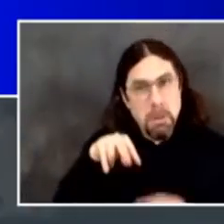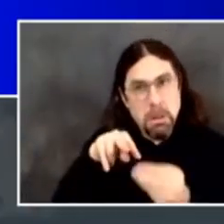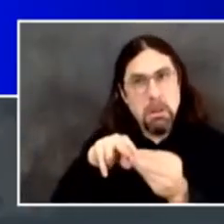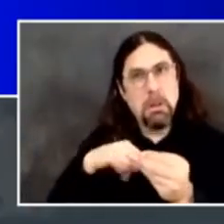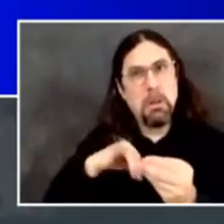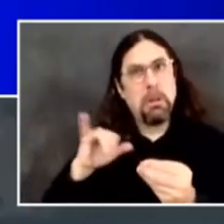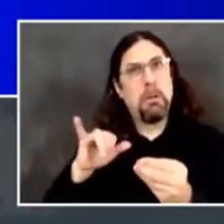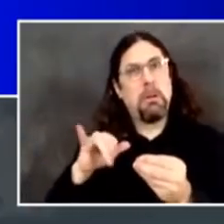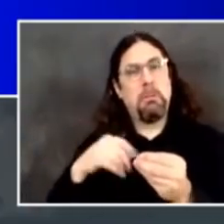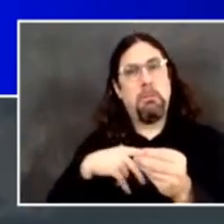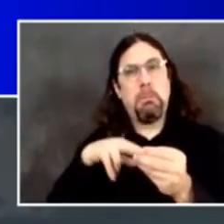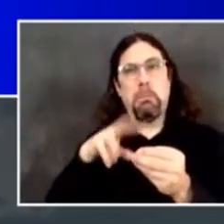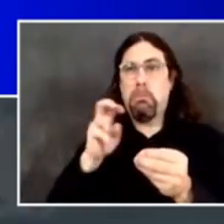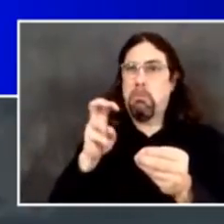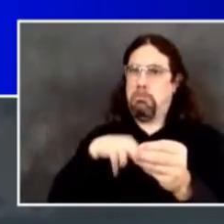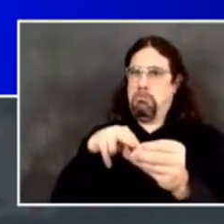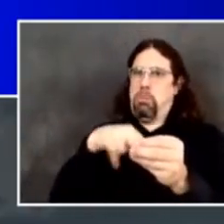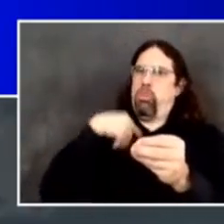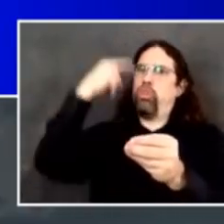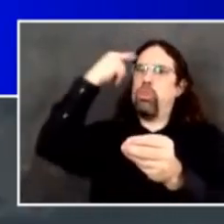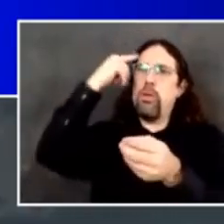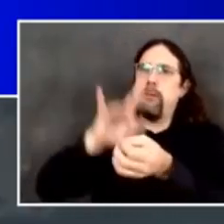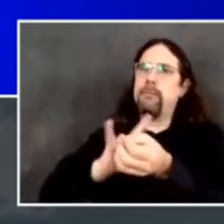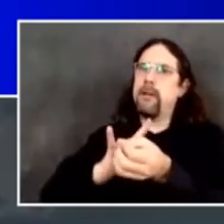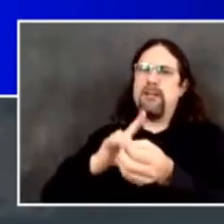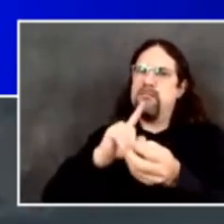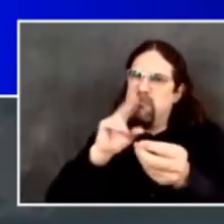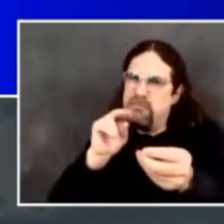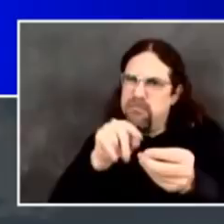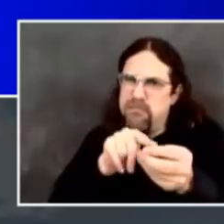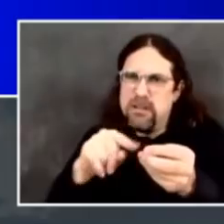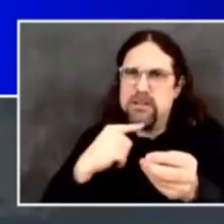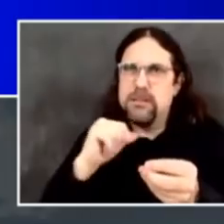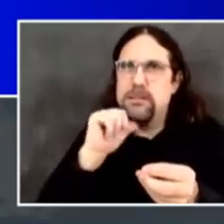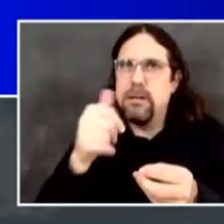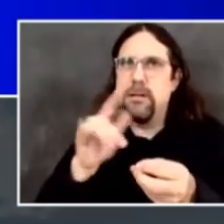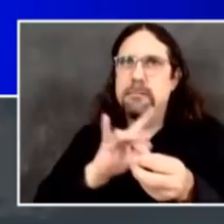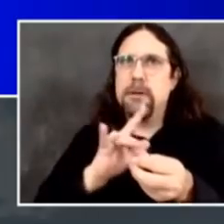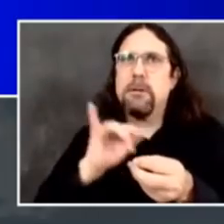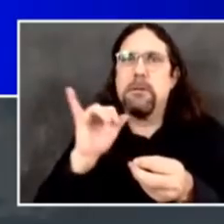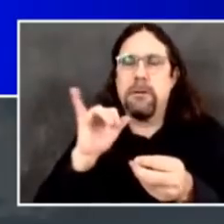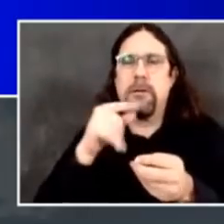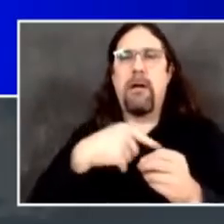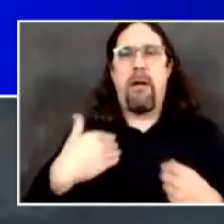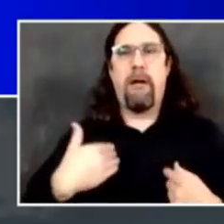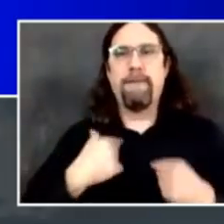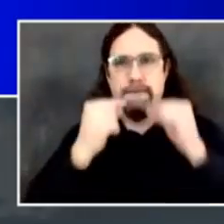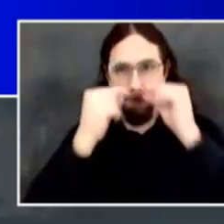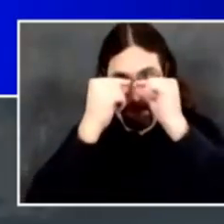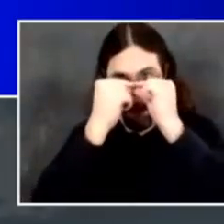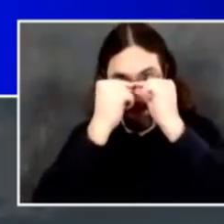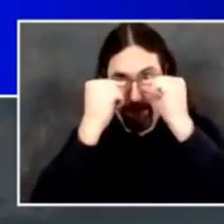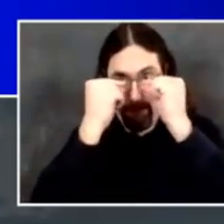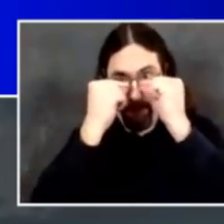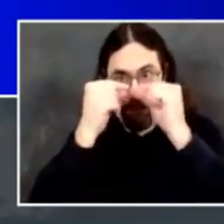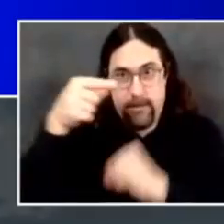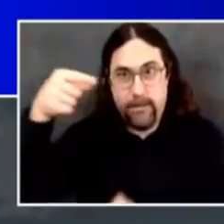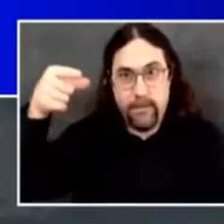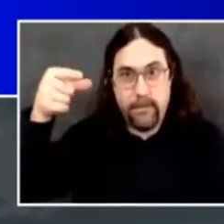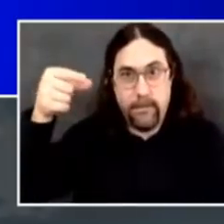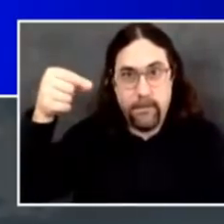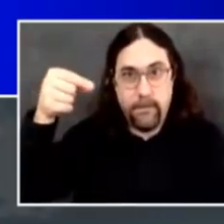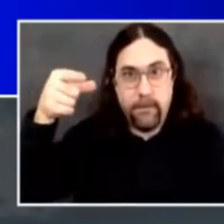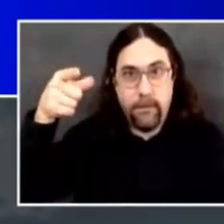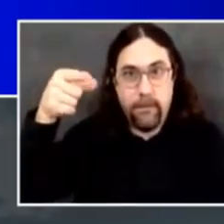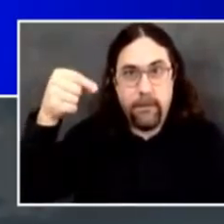are the 3-ply non-medical masks. These are not the same as what our healthcare heroes use, but they really do help.